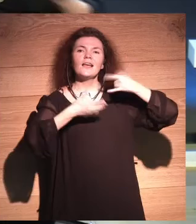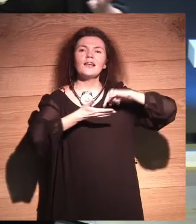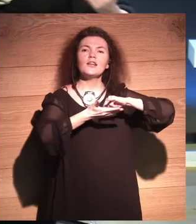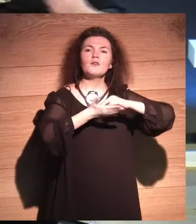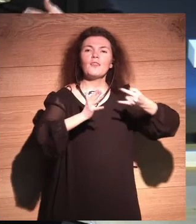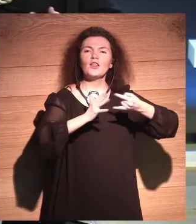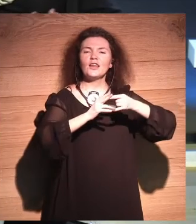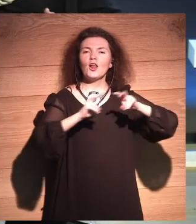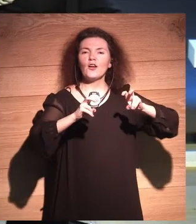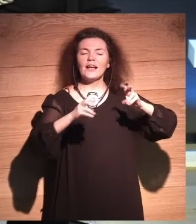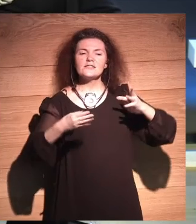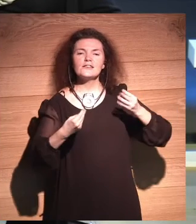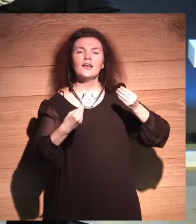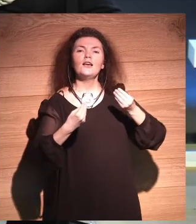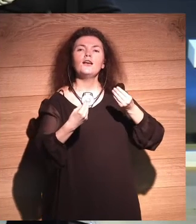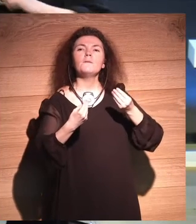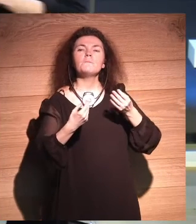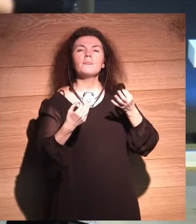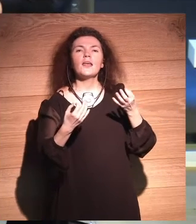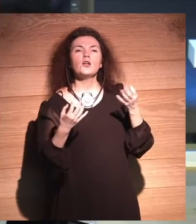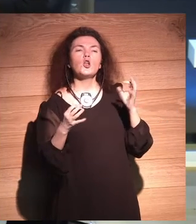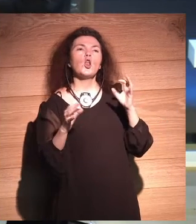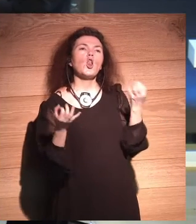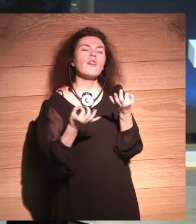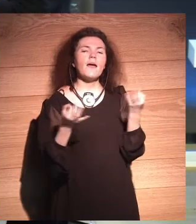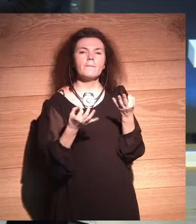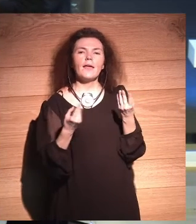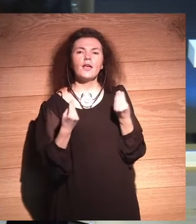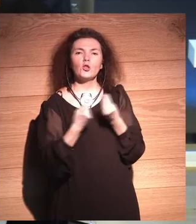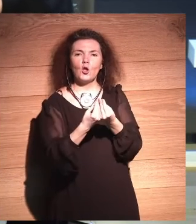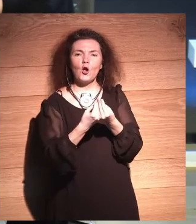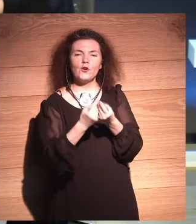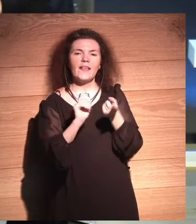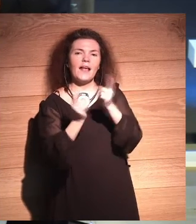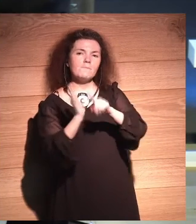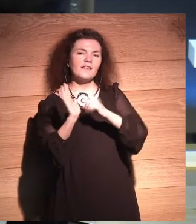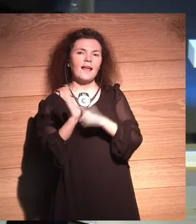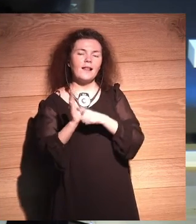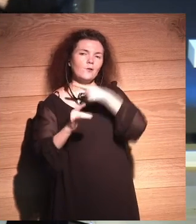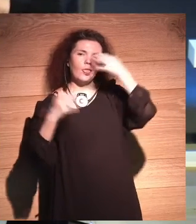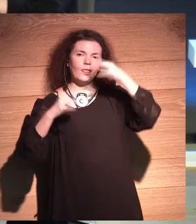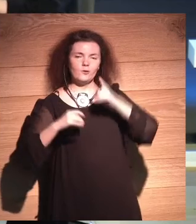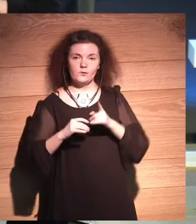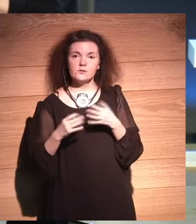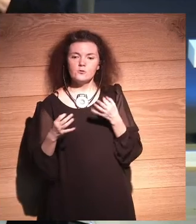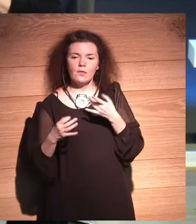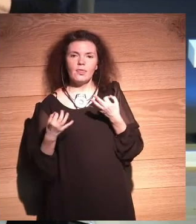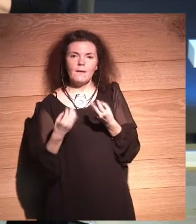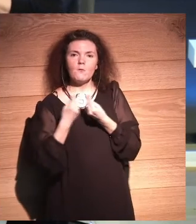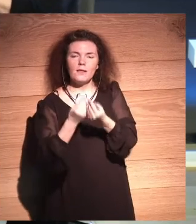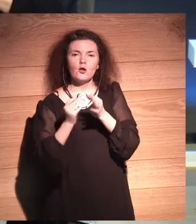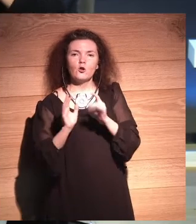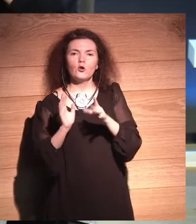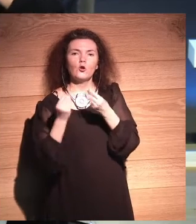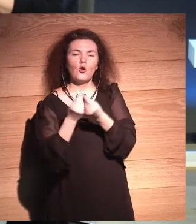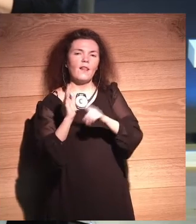both institutionalizing these forms of participation, and that's one exciting thing that's happened here, at least in part, to create some small legal framework in